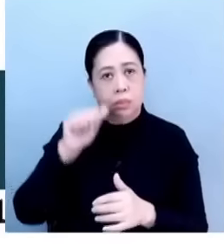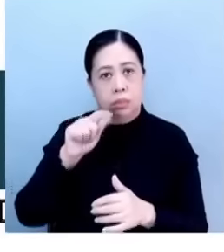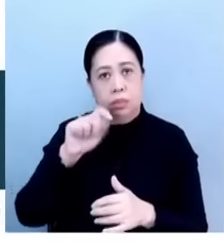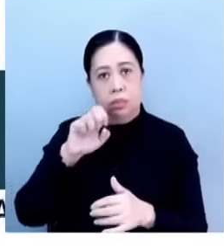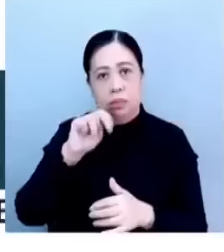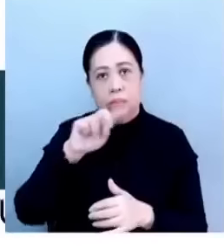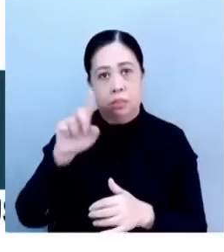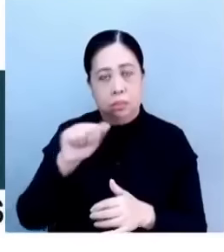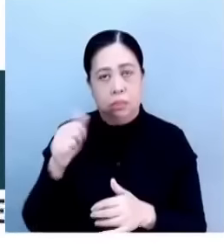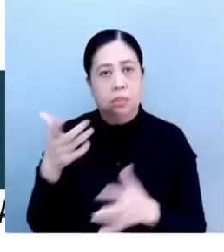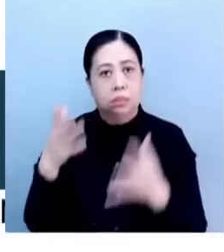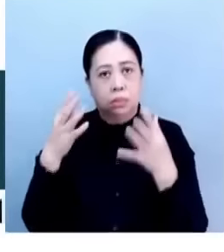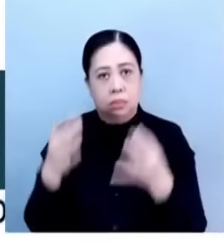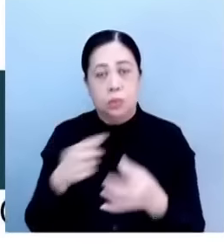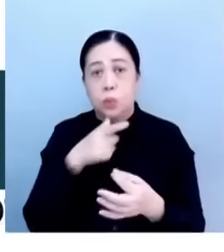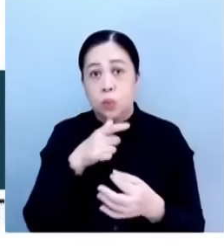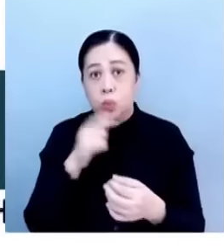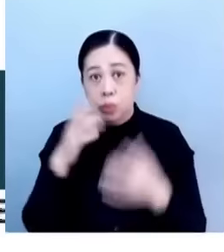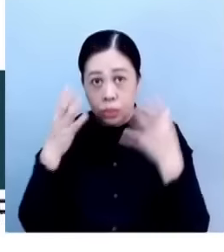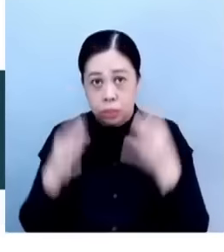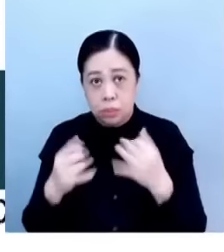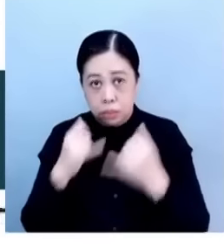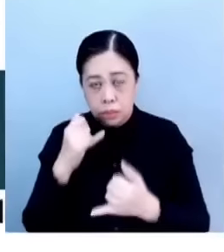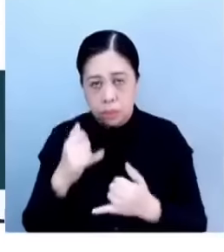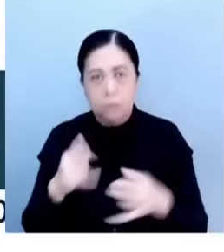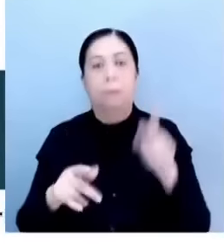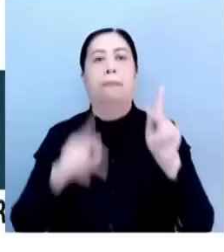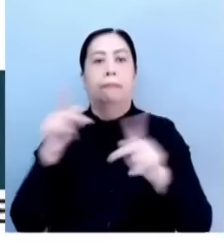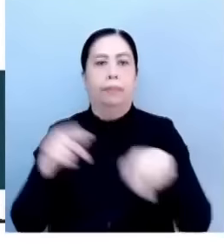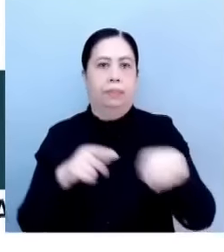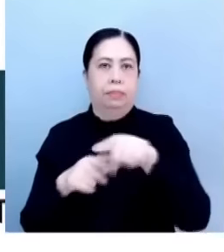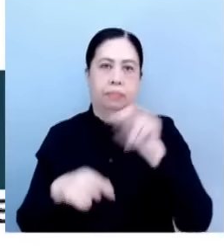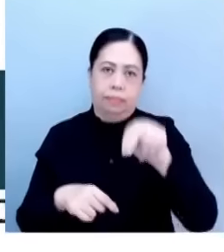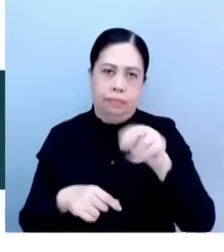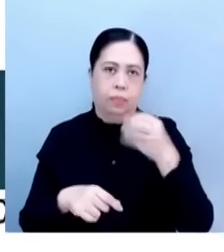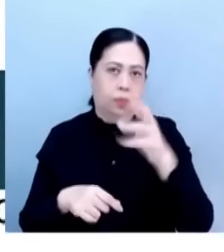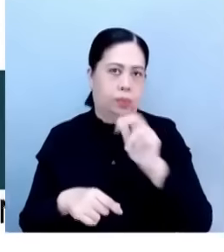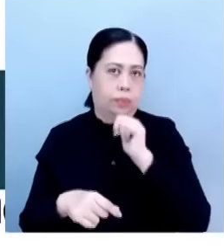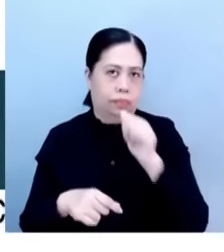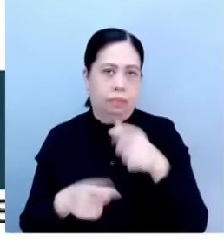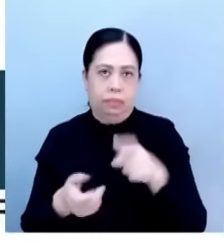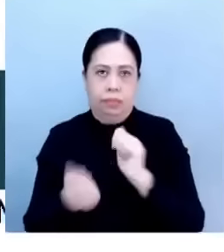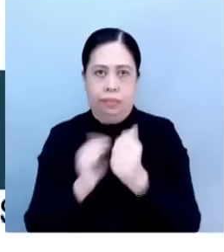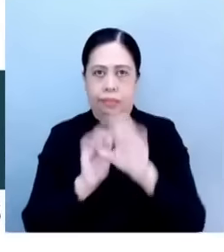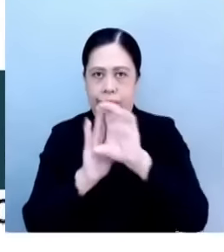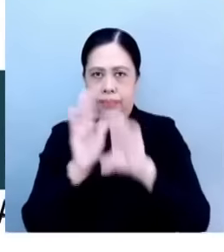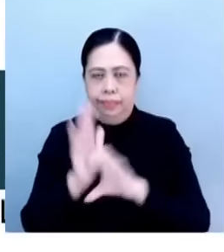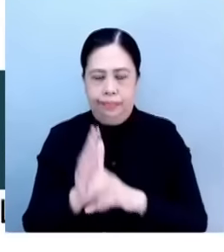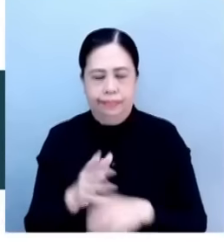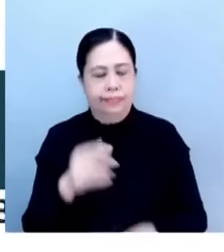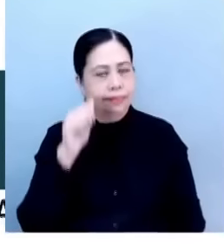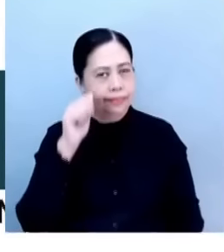it will be the Filipino people who is going to decide whether it's needed or not. Attorney